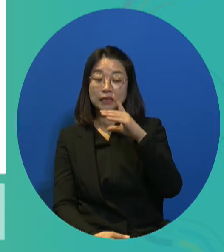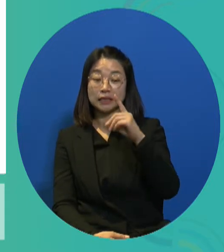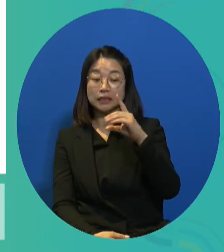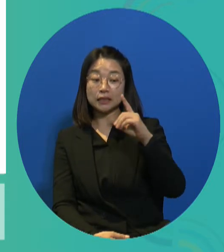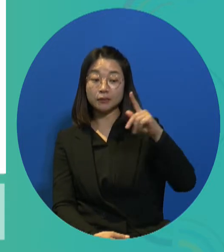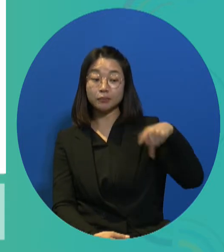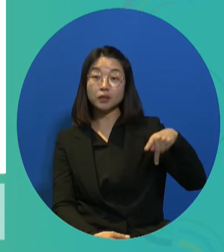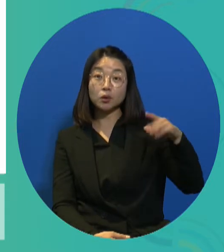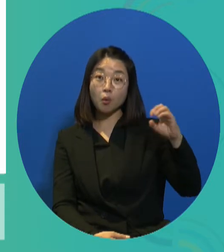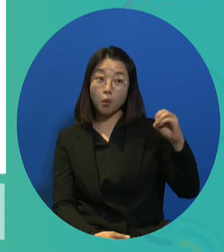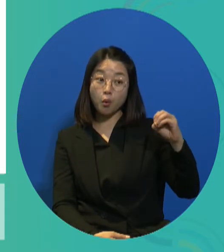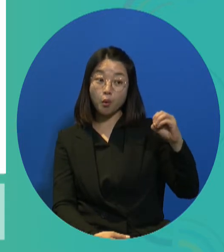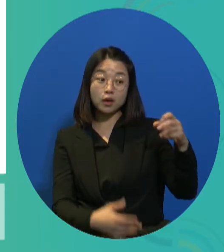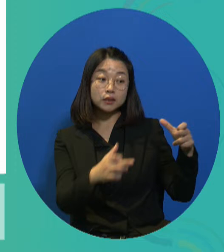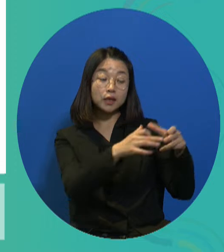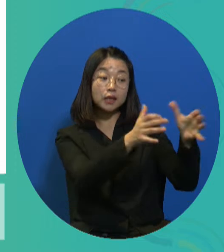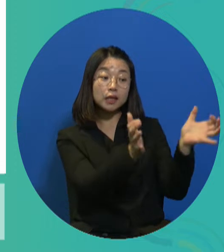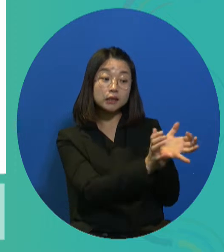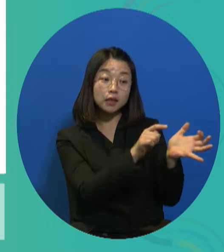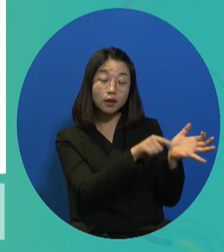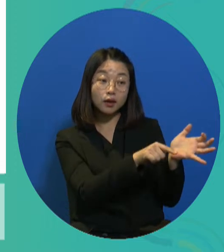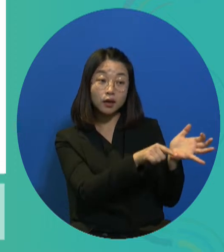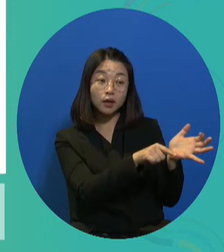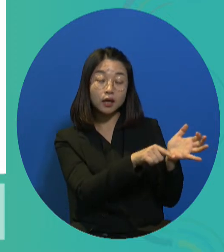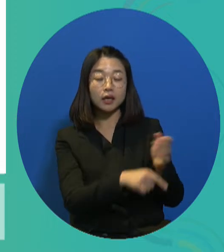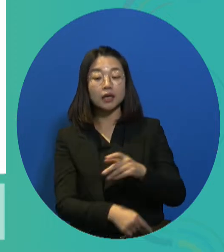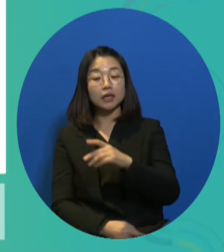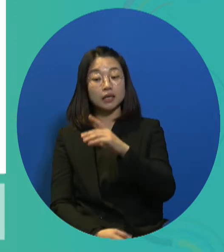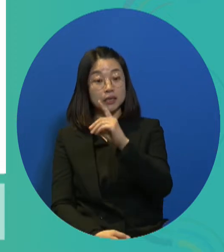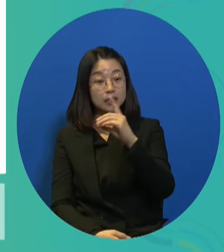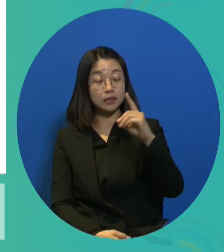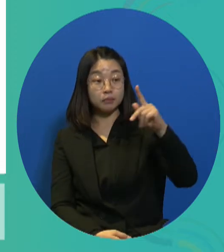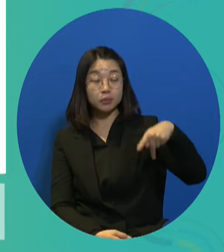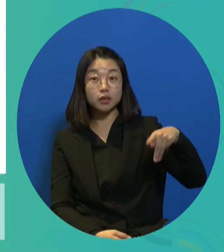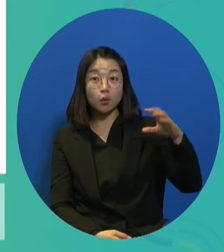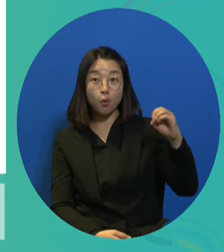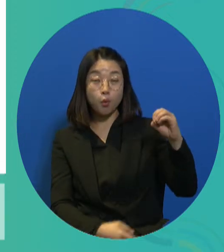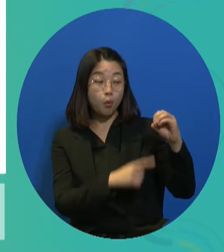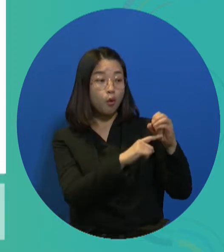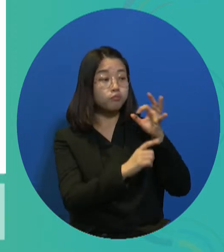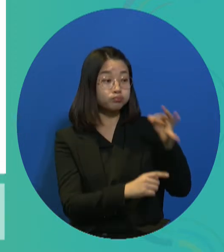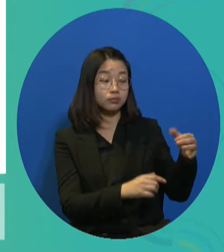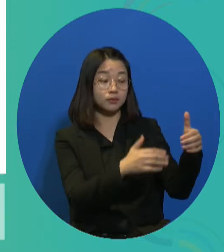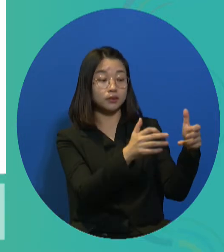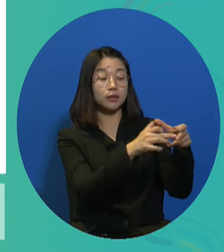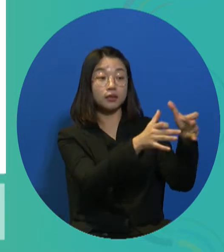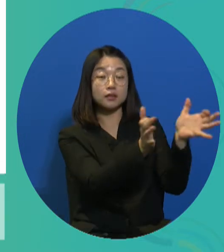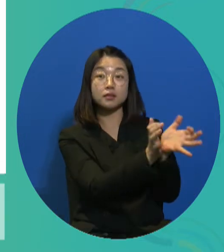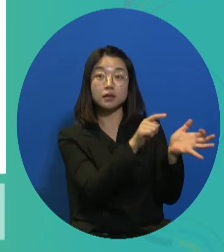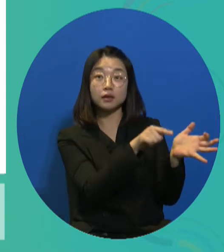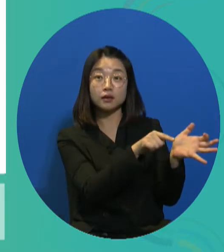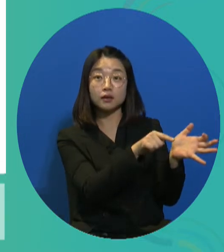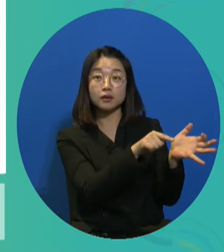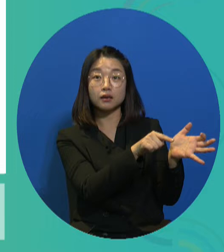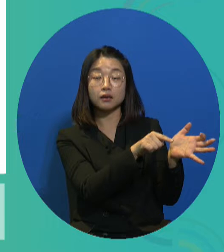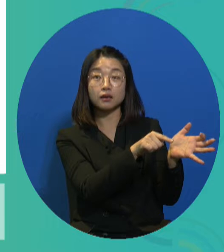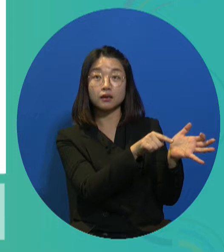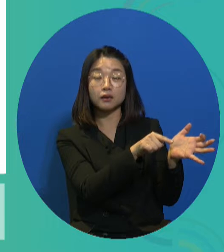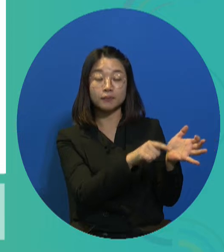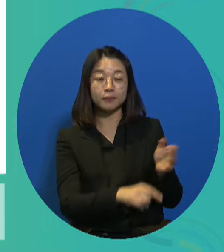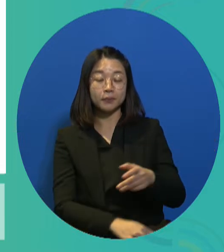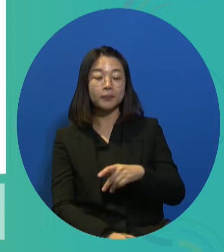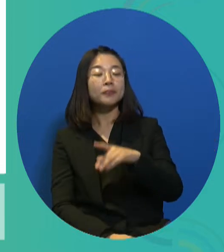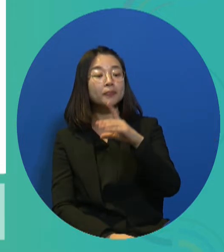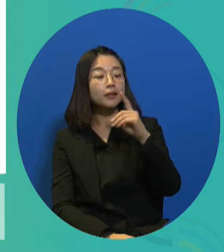DDPOs, which are organisations fully run and controlled by deaf and disabled people,